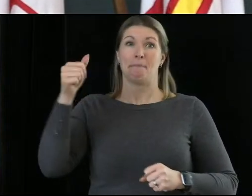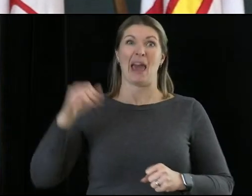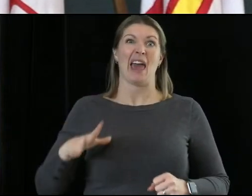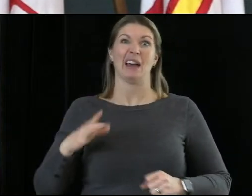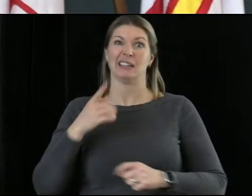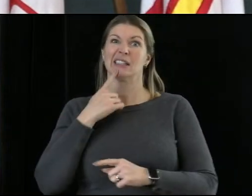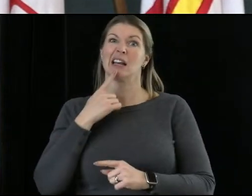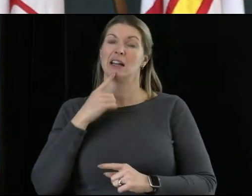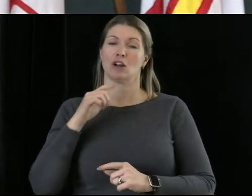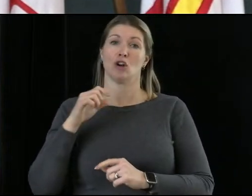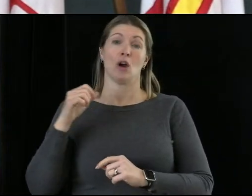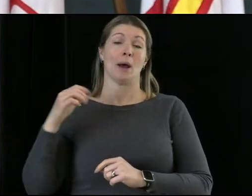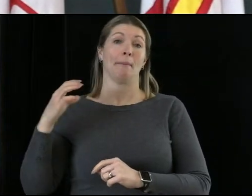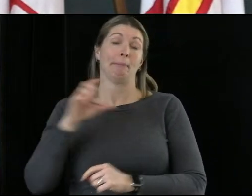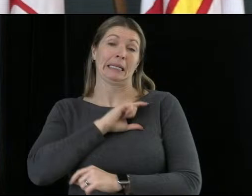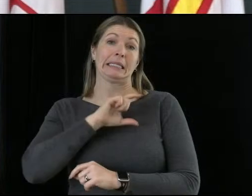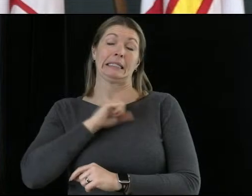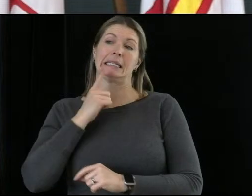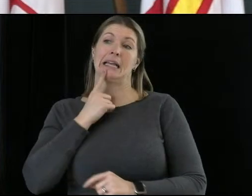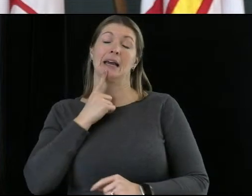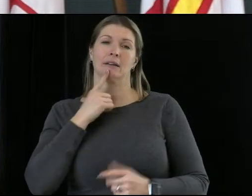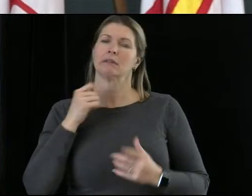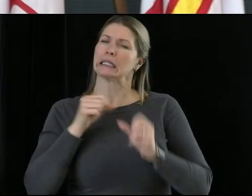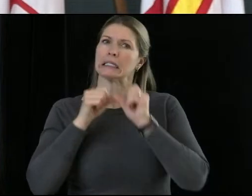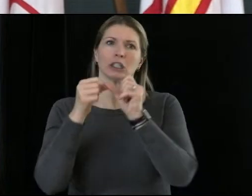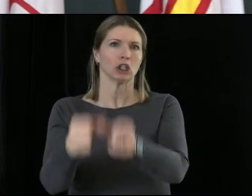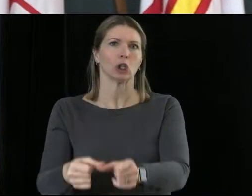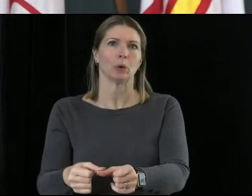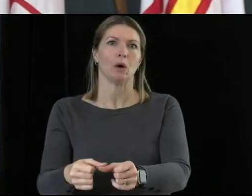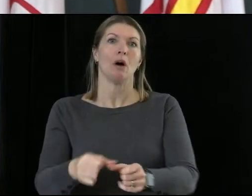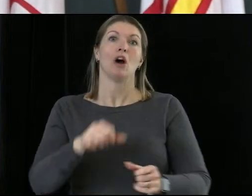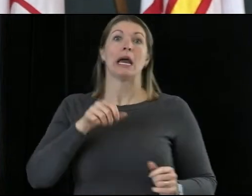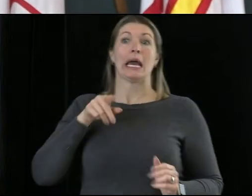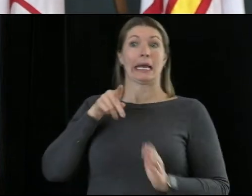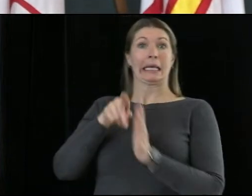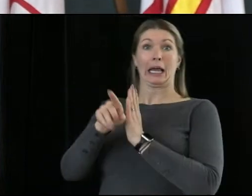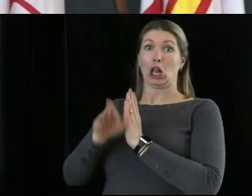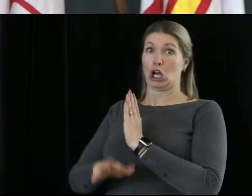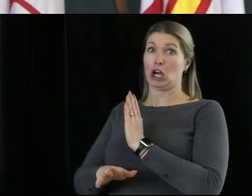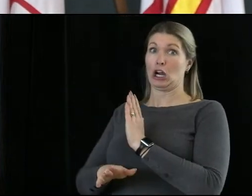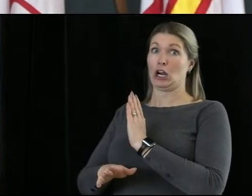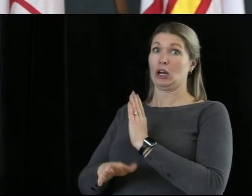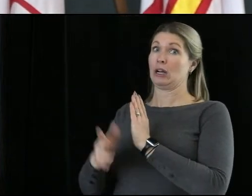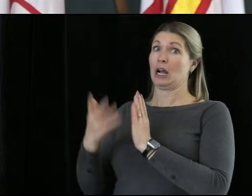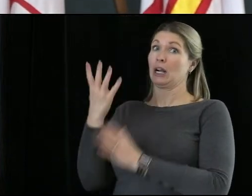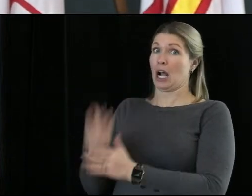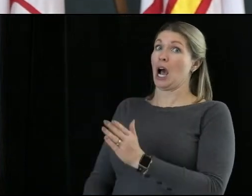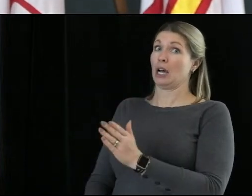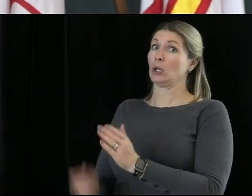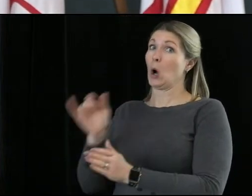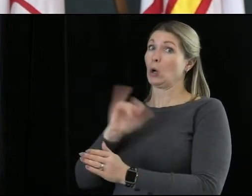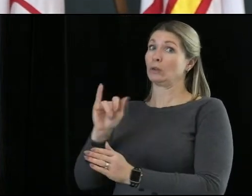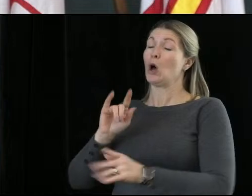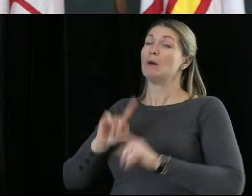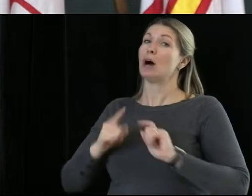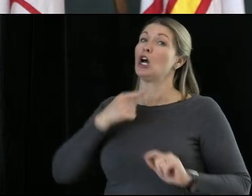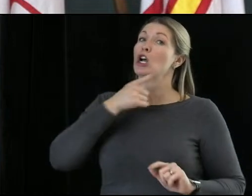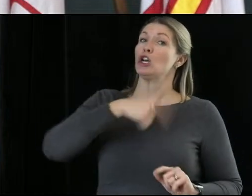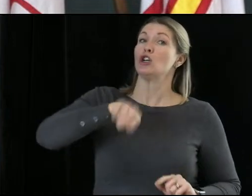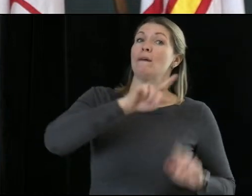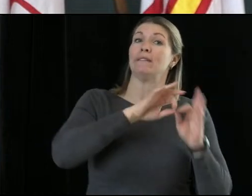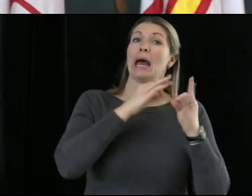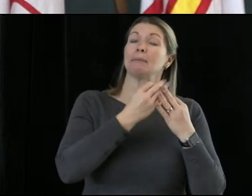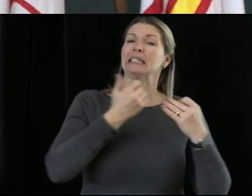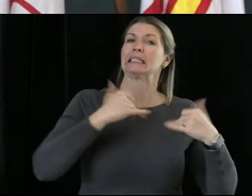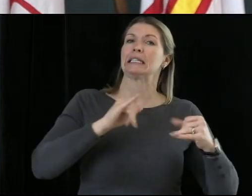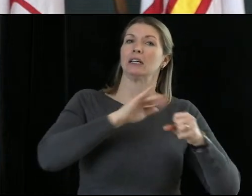her killer is gone from this world, your continued promotion and these events and